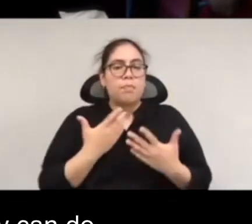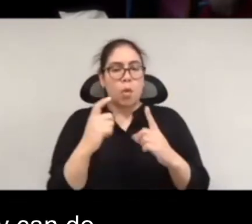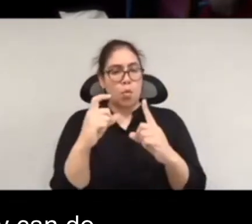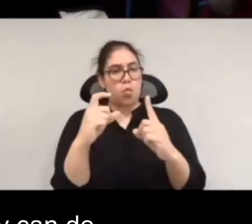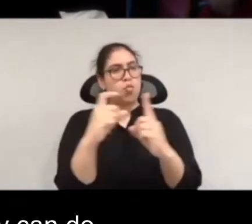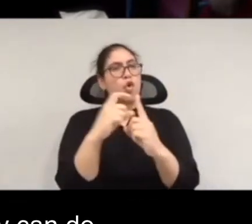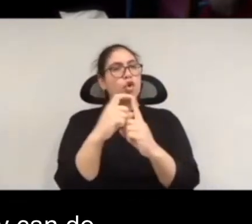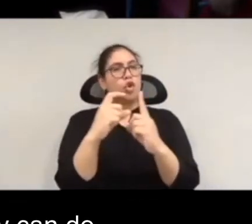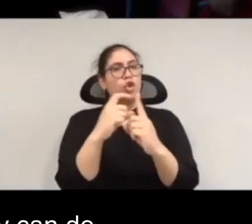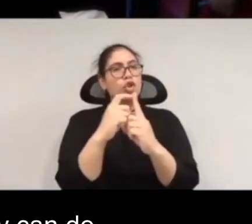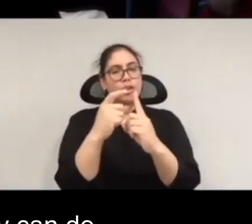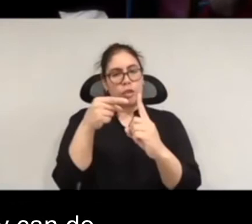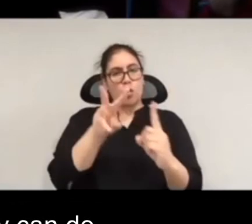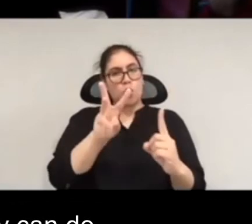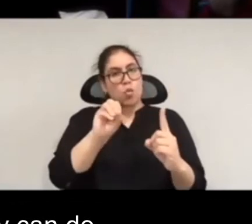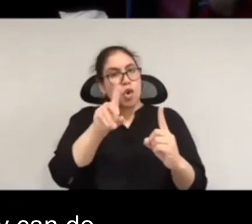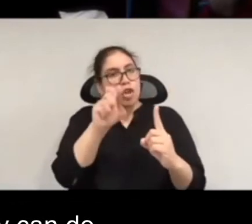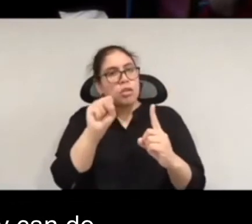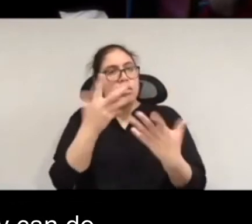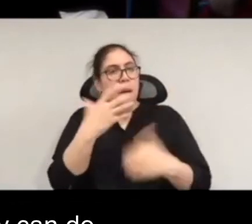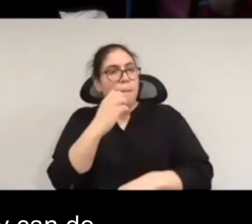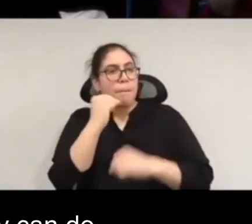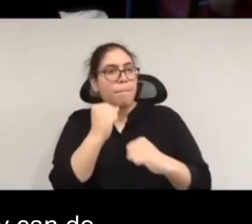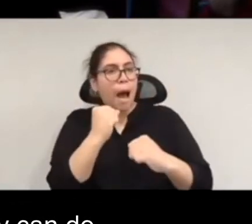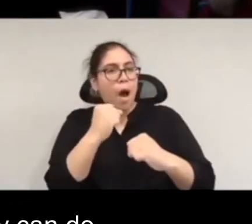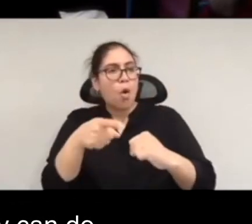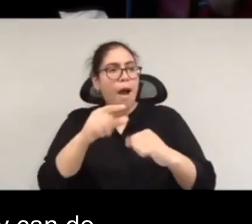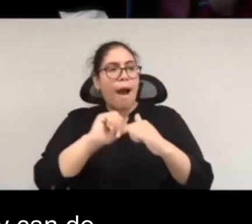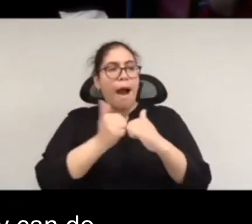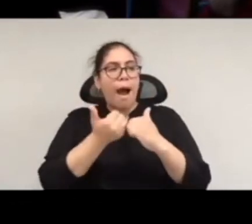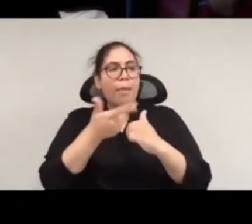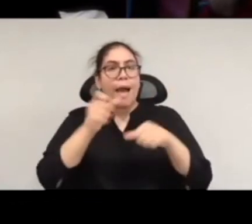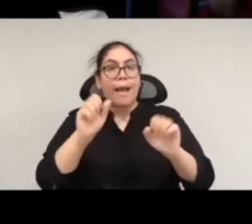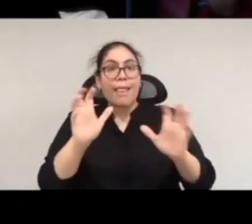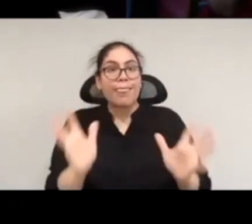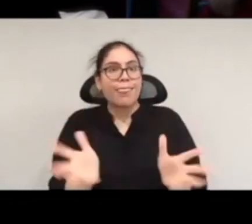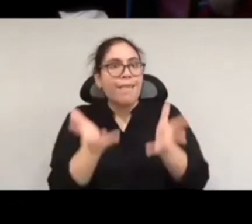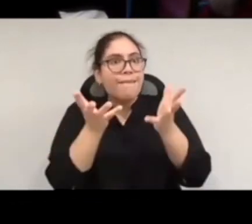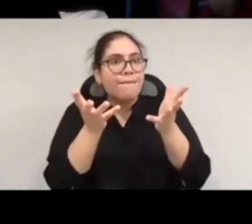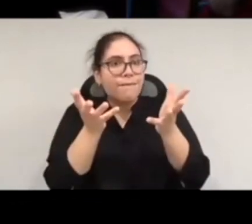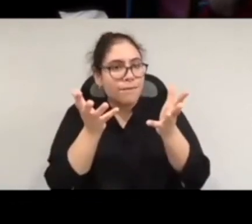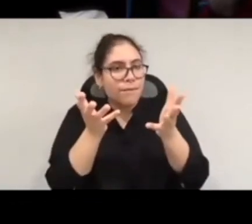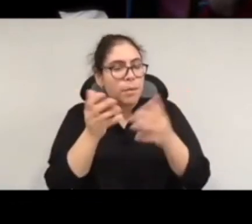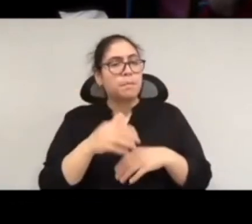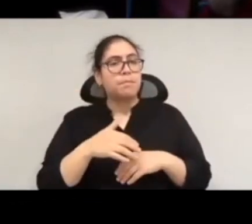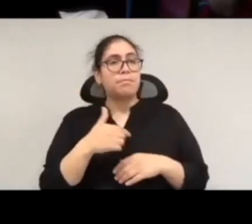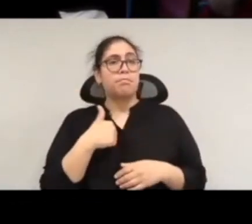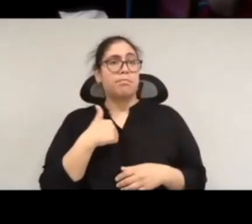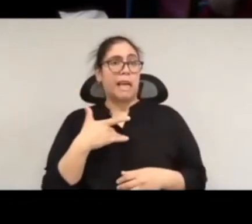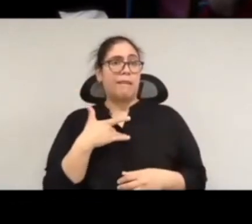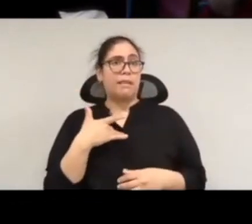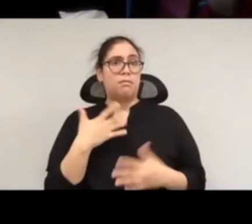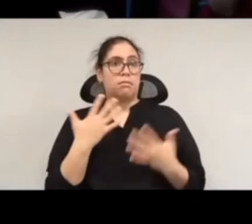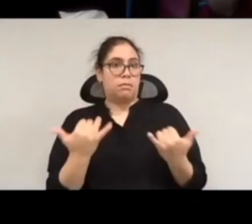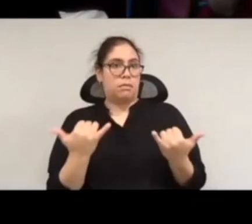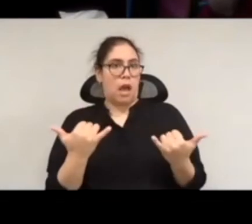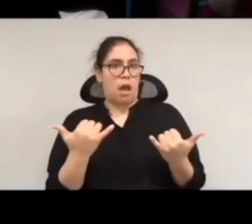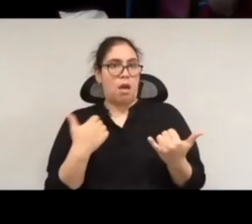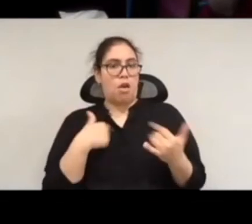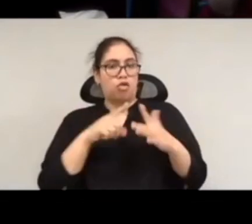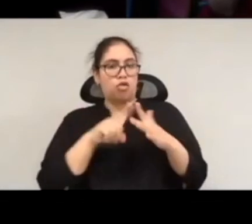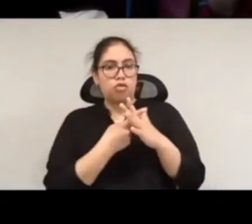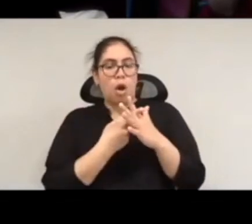and what they can do and how they can lift. I find now, having been introduced to audio description,